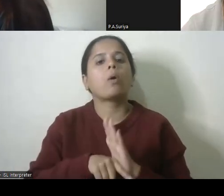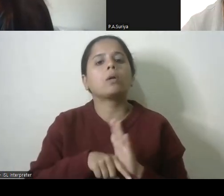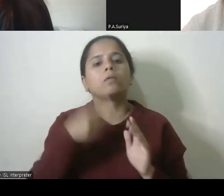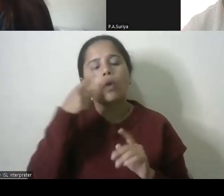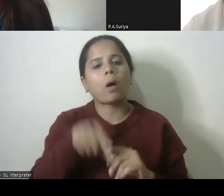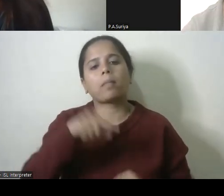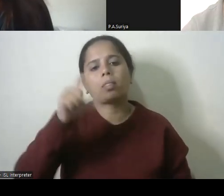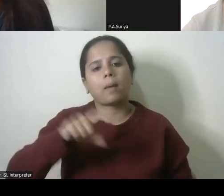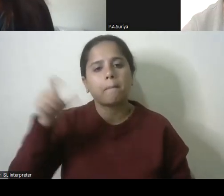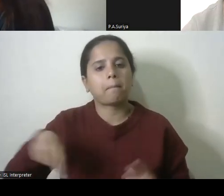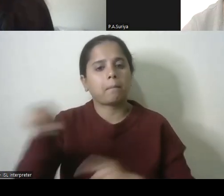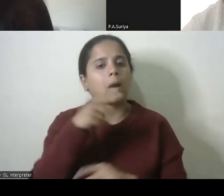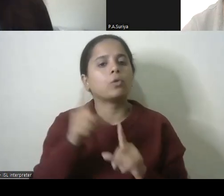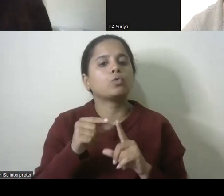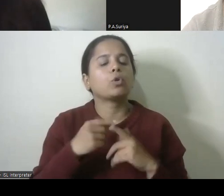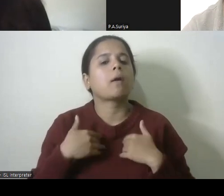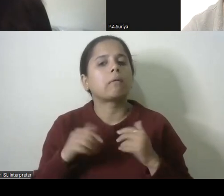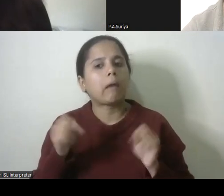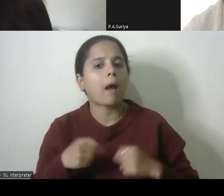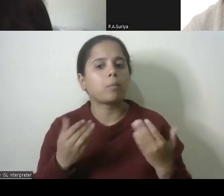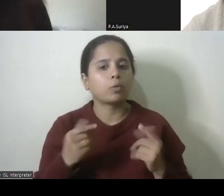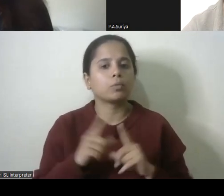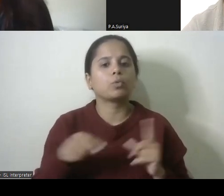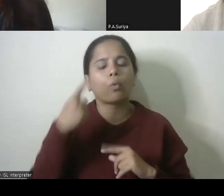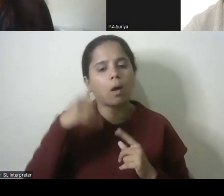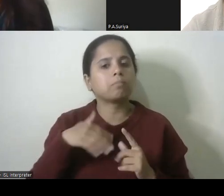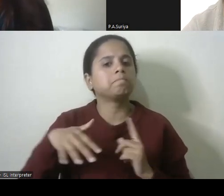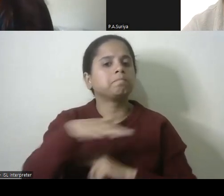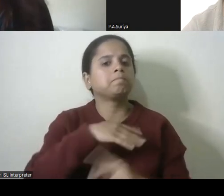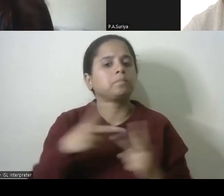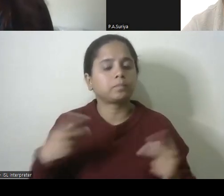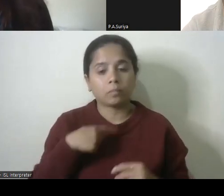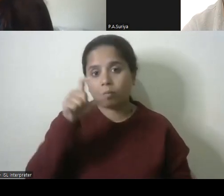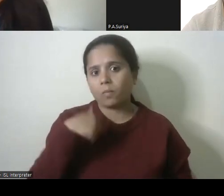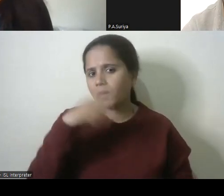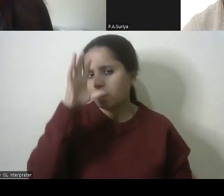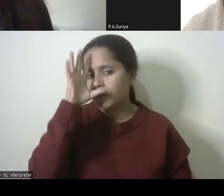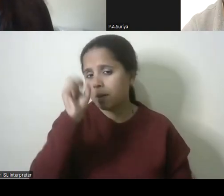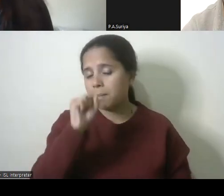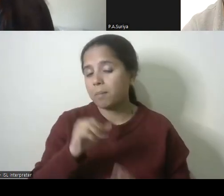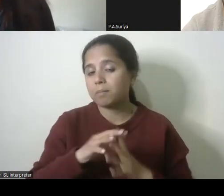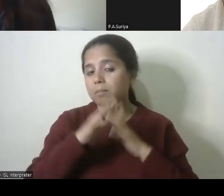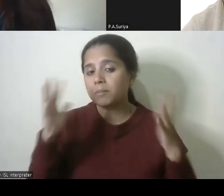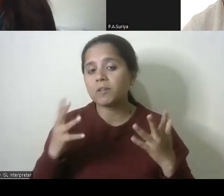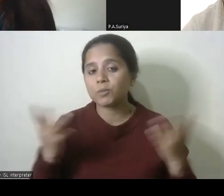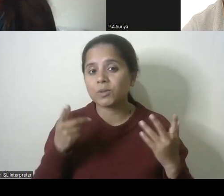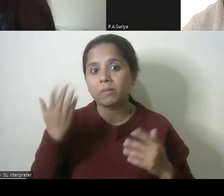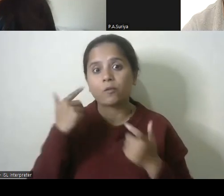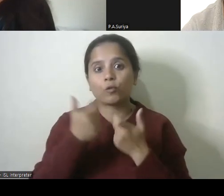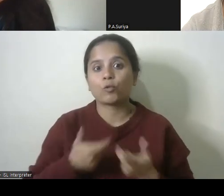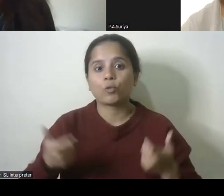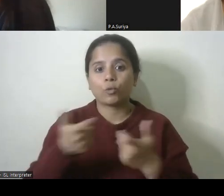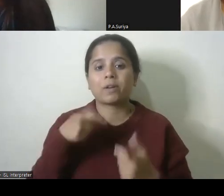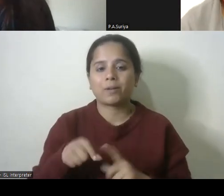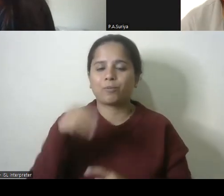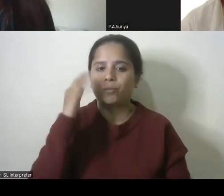Nepali, for the Nepal circumstance. And the person I remember the most in that conference is